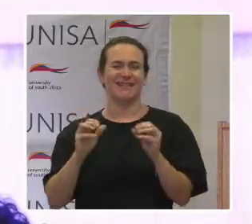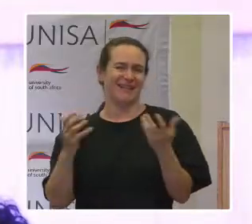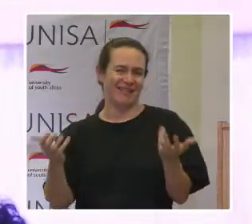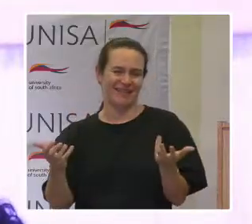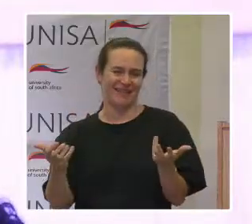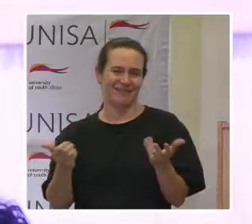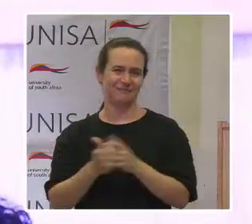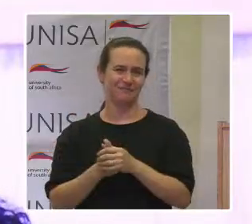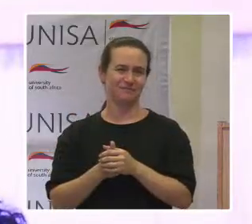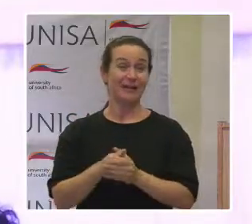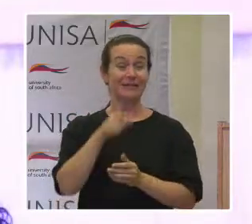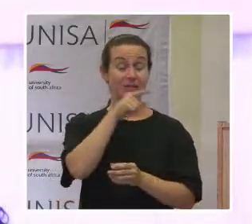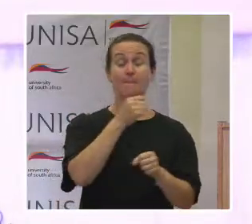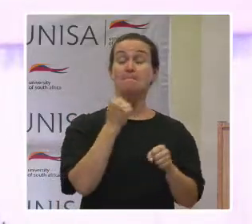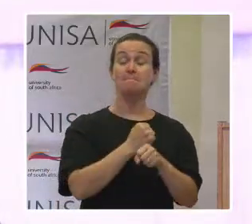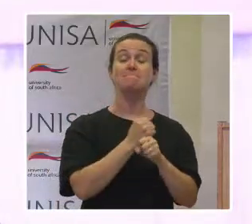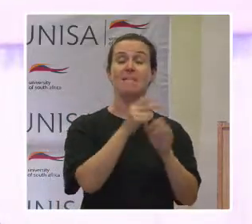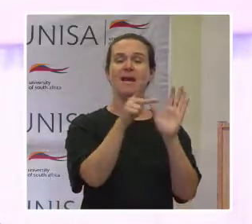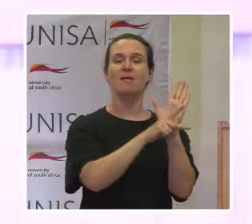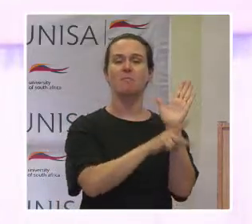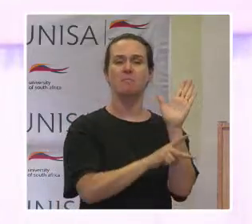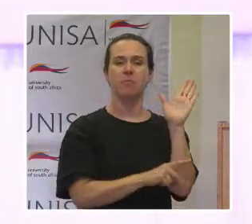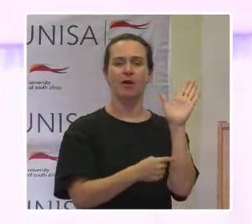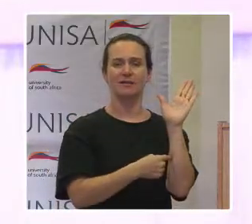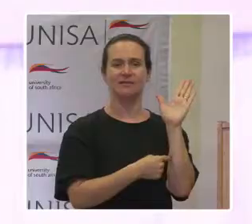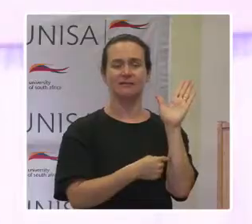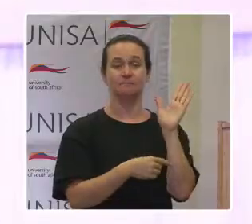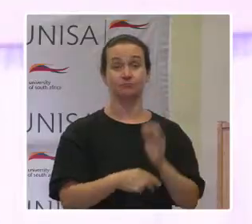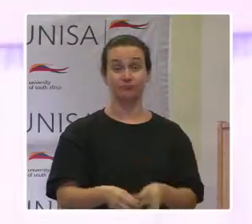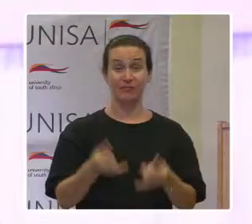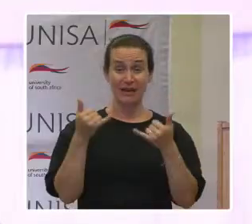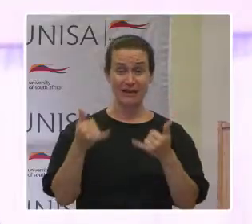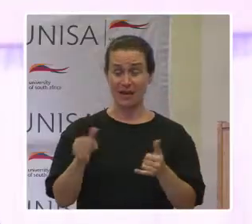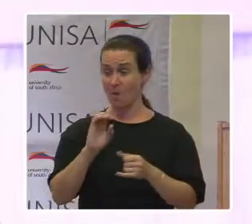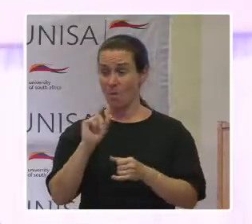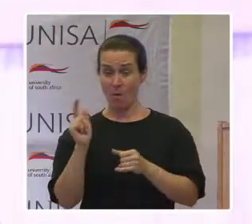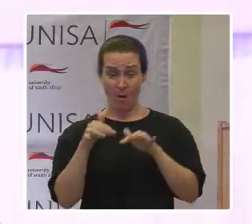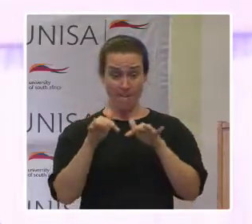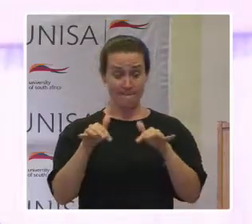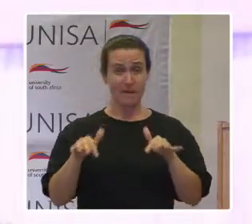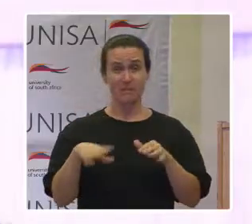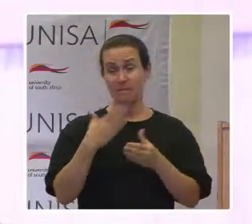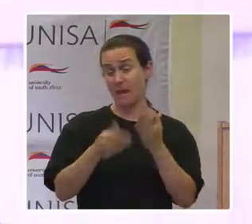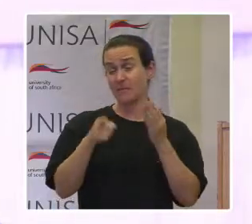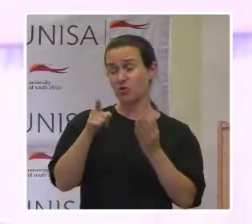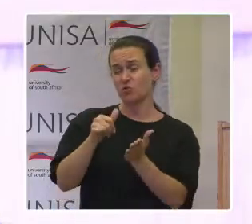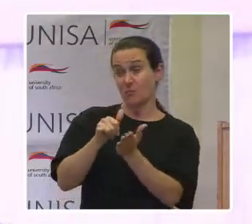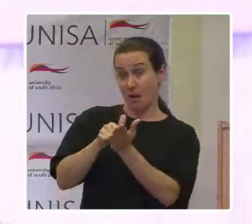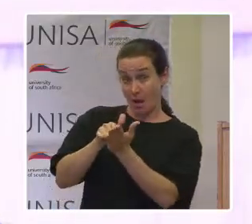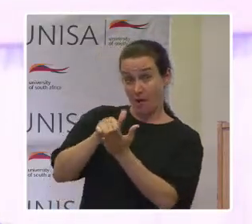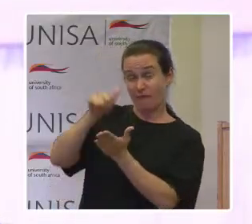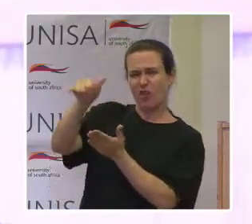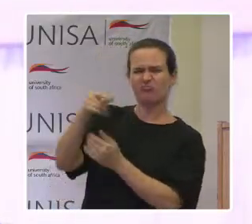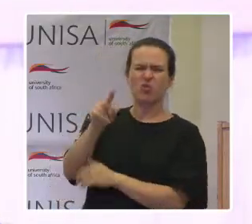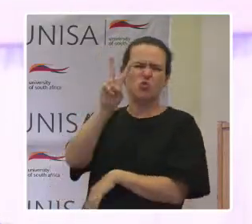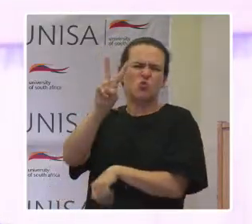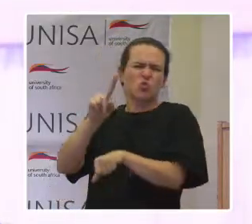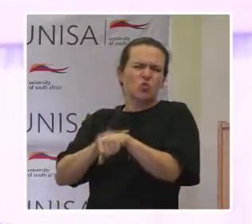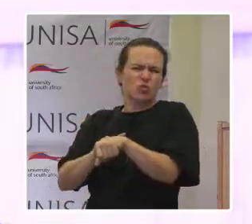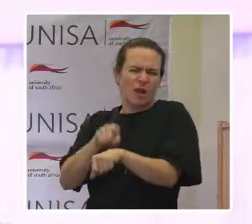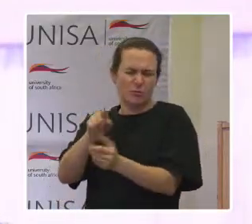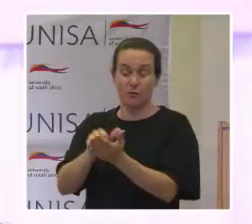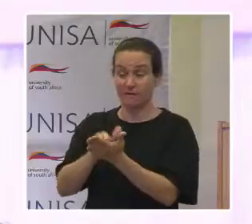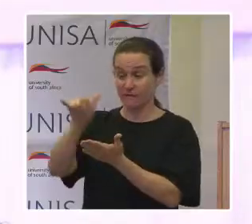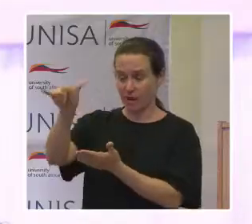ground, who make policies like this. Now, everybody, even if you have an aircraft, you've only flown it once. If the